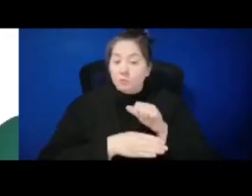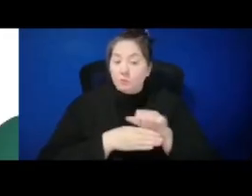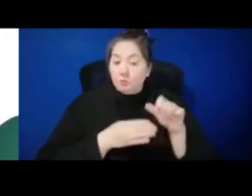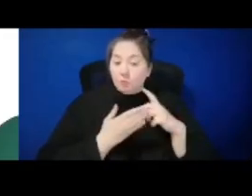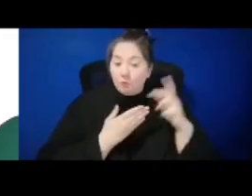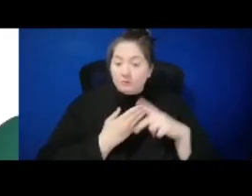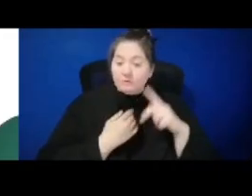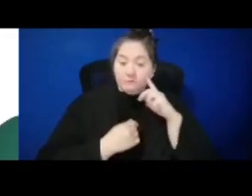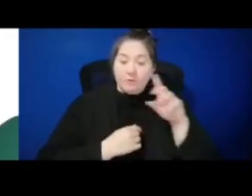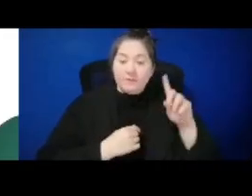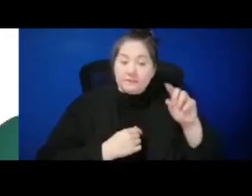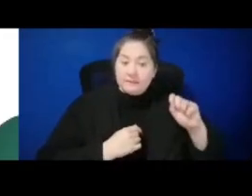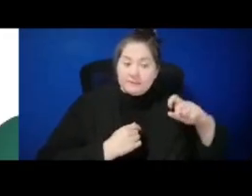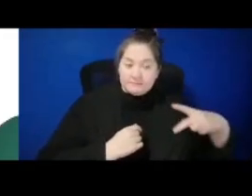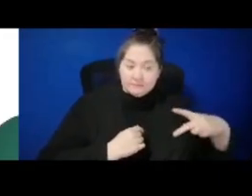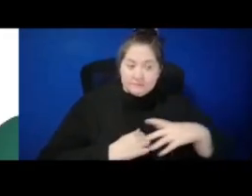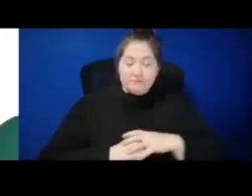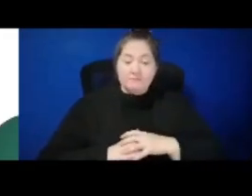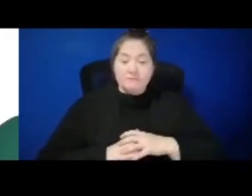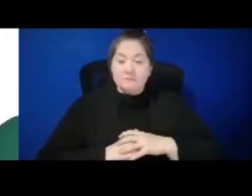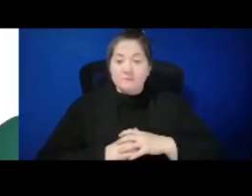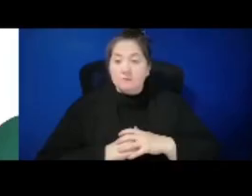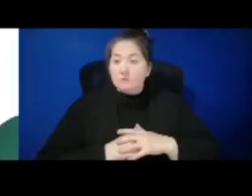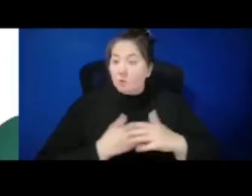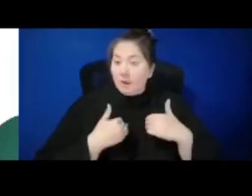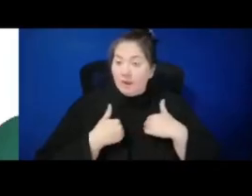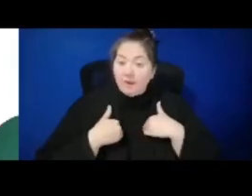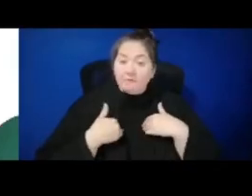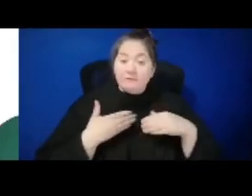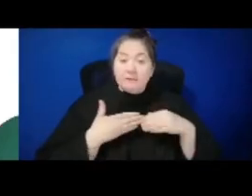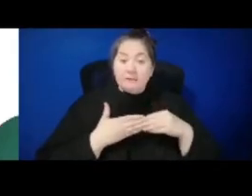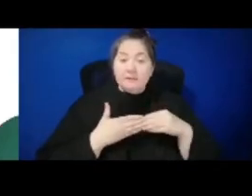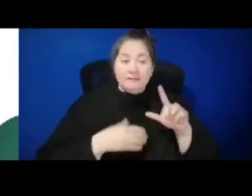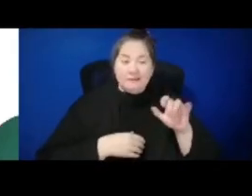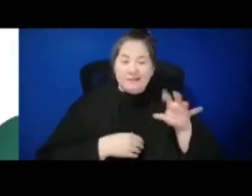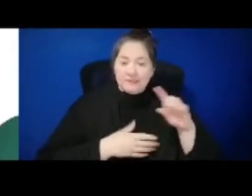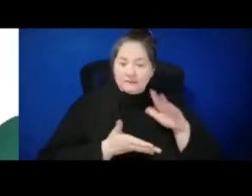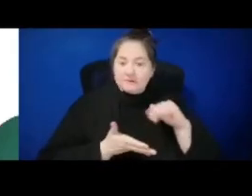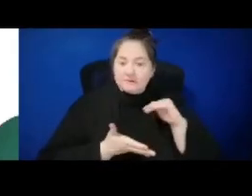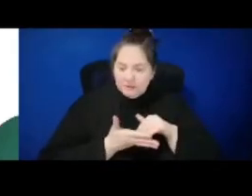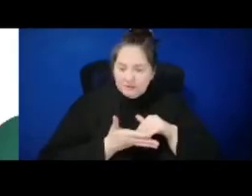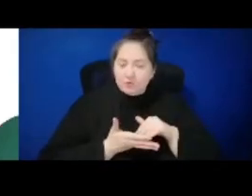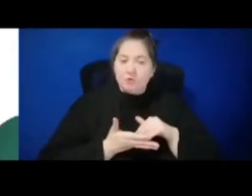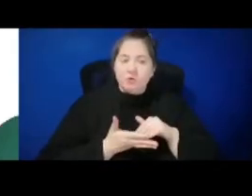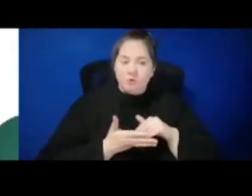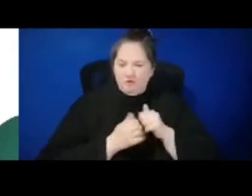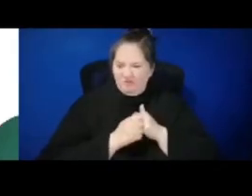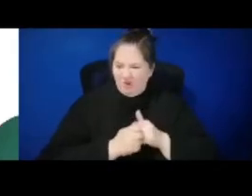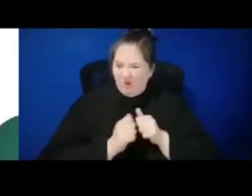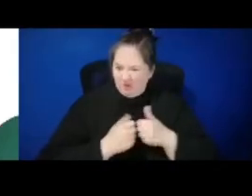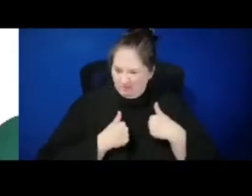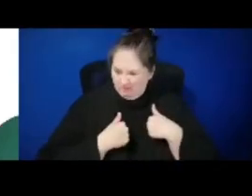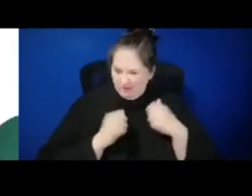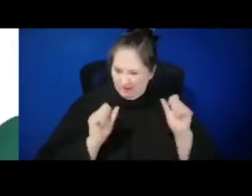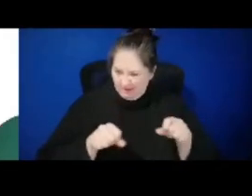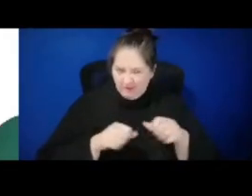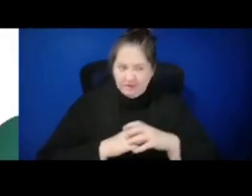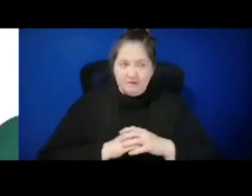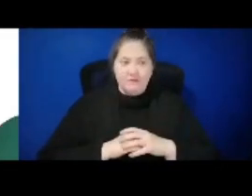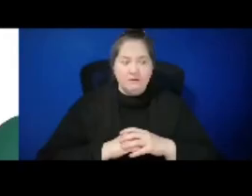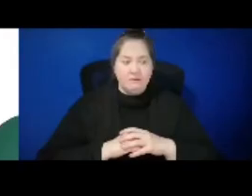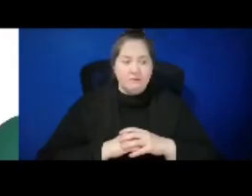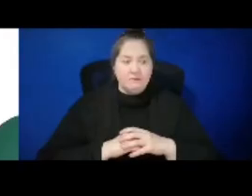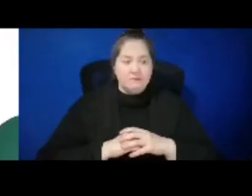programs for DSPs. So if you've got the Lead Center website up on your screen, you can follow along with me. I'm going to go ahead